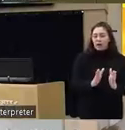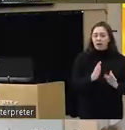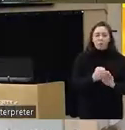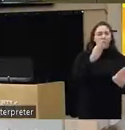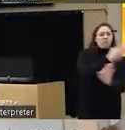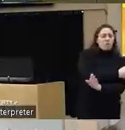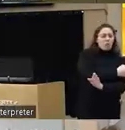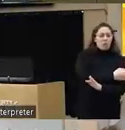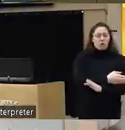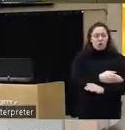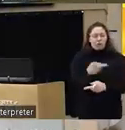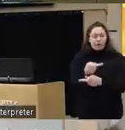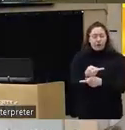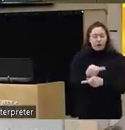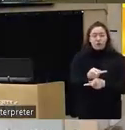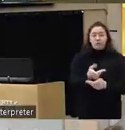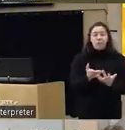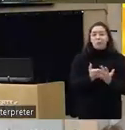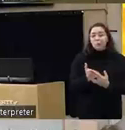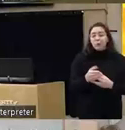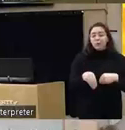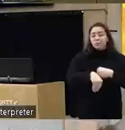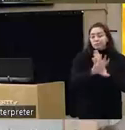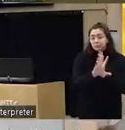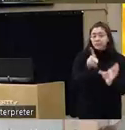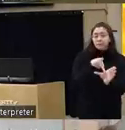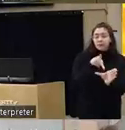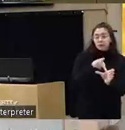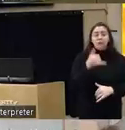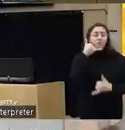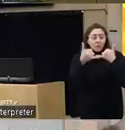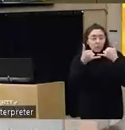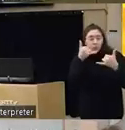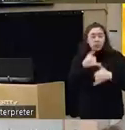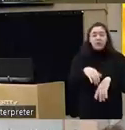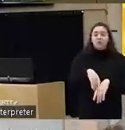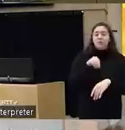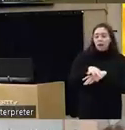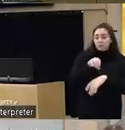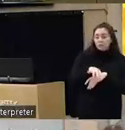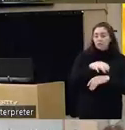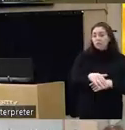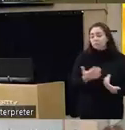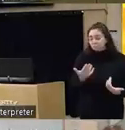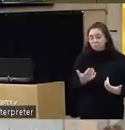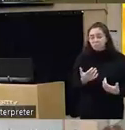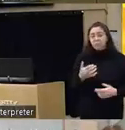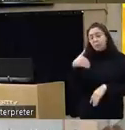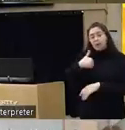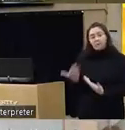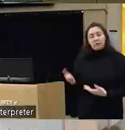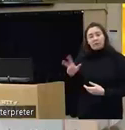collaborative care. This is through just telepsychiatry or telephone child psychiatry access programs. We have them in Vermont, and